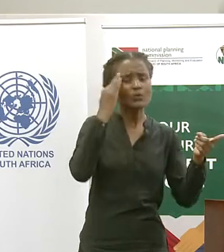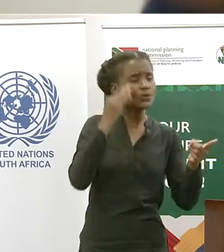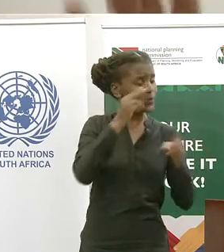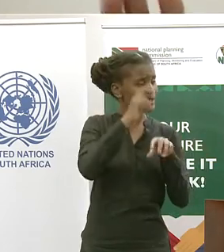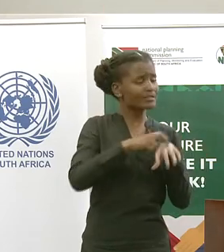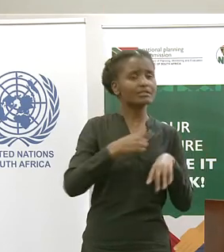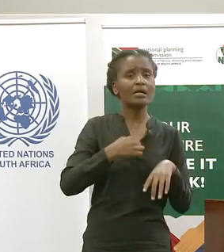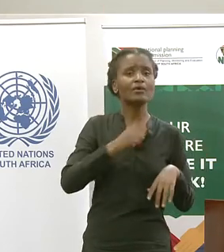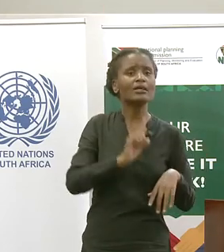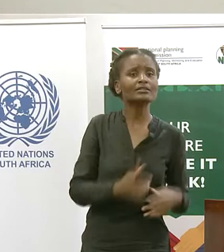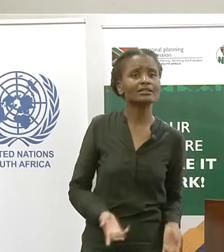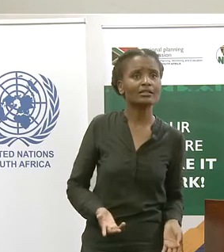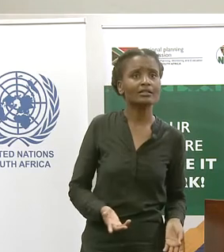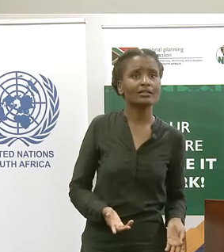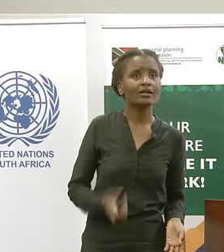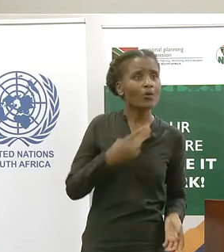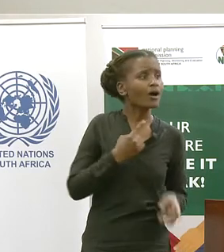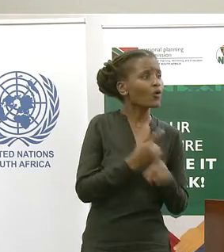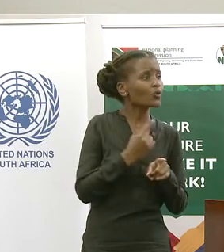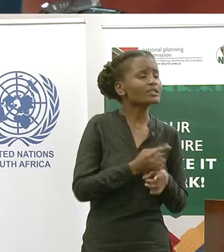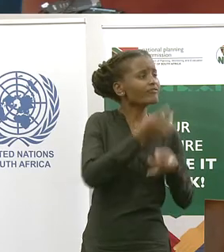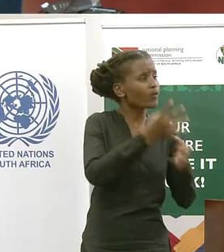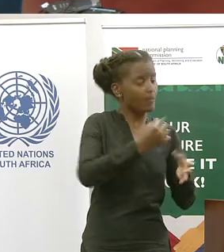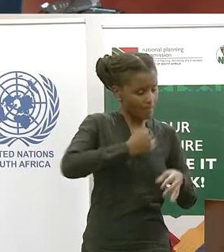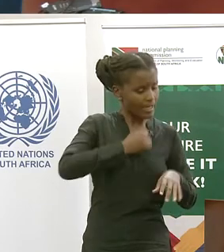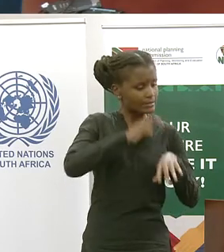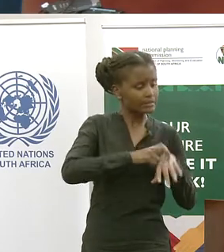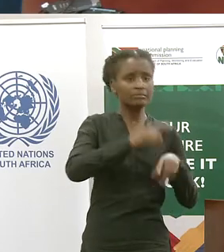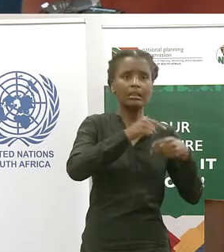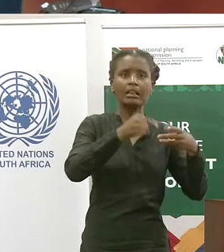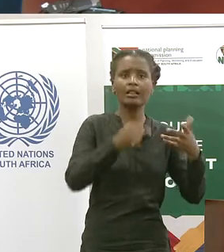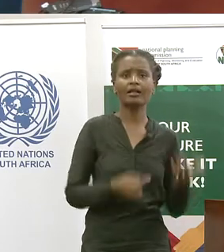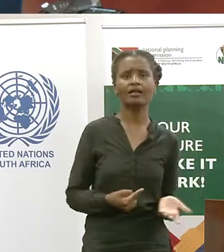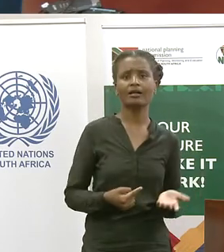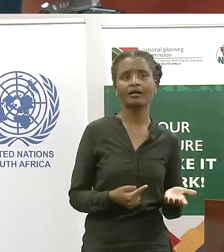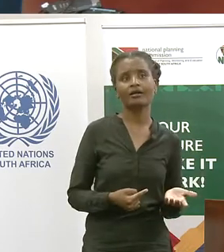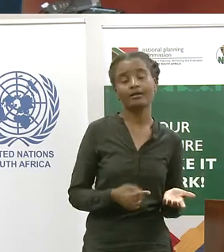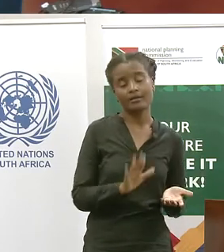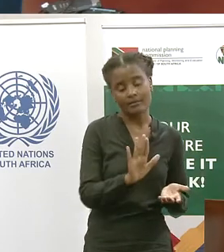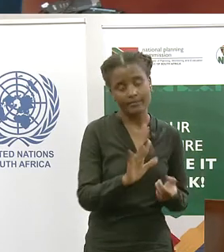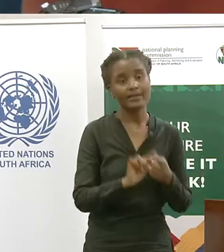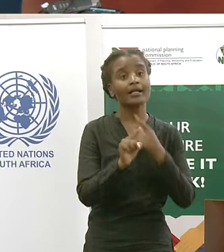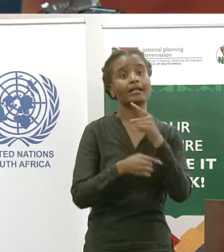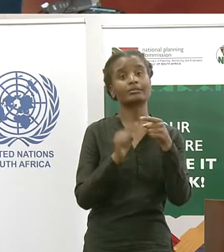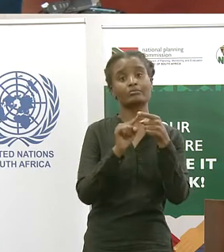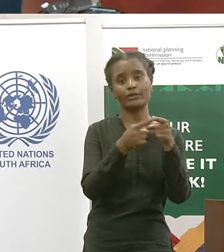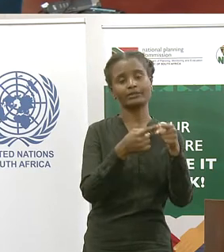you, making you aware of my needs? The last point, and I'm closing with this,